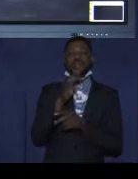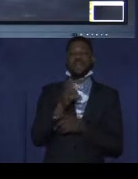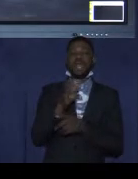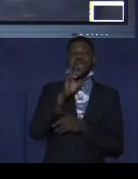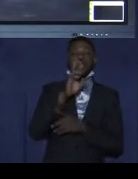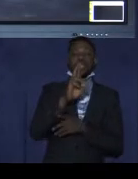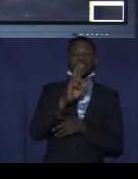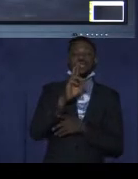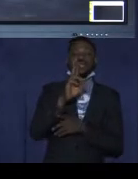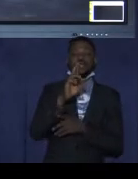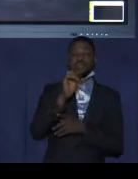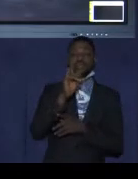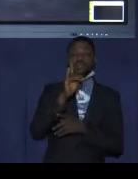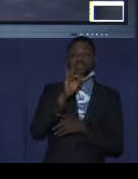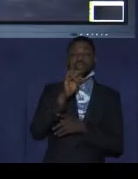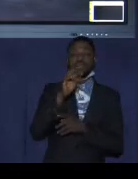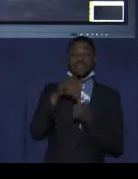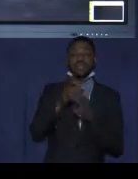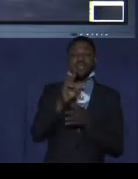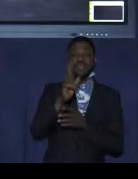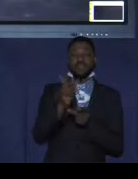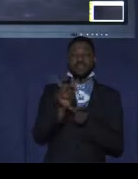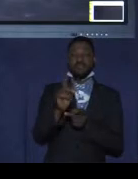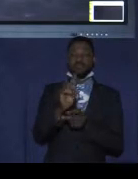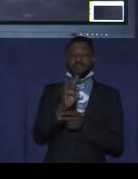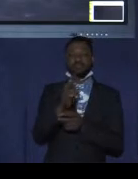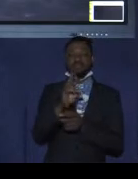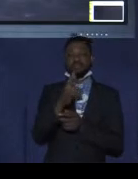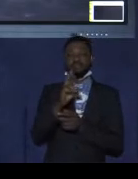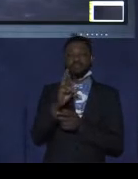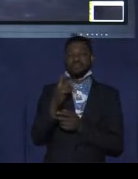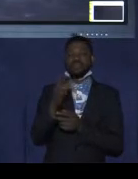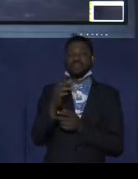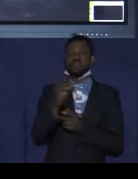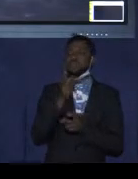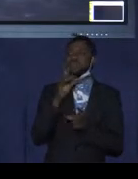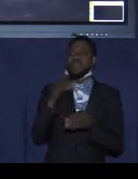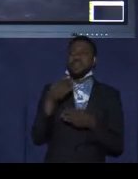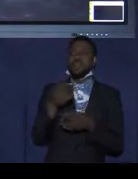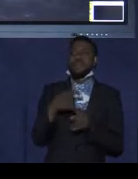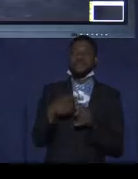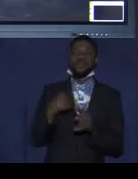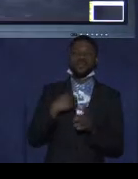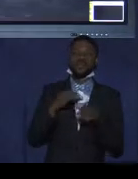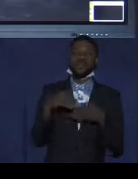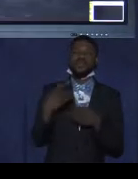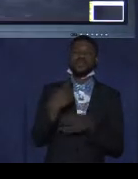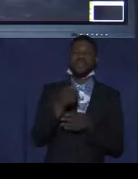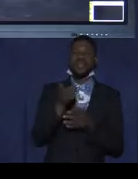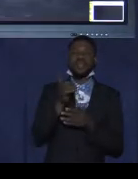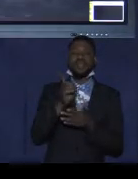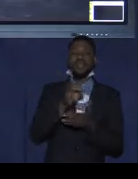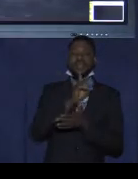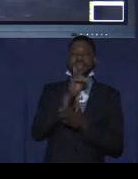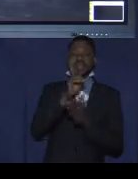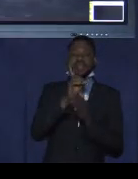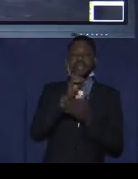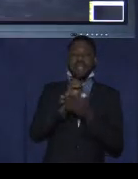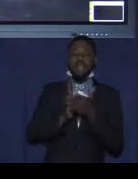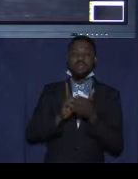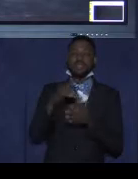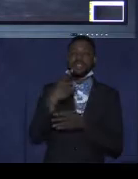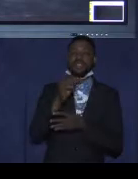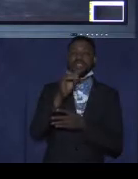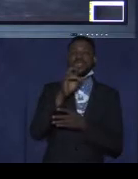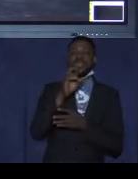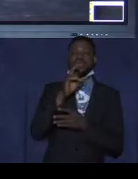by radius in 3 places. So that radius is not given here. We're given the diameter. And so we need to find the